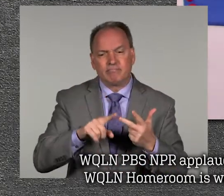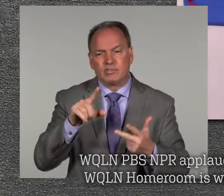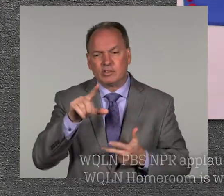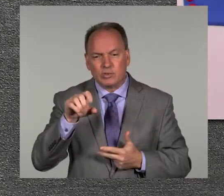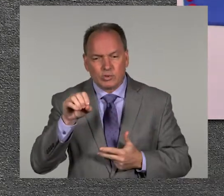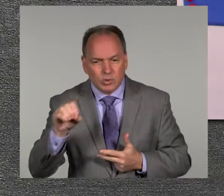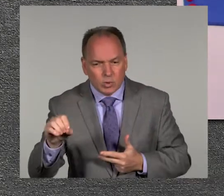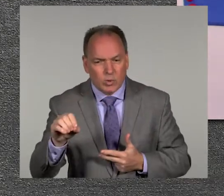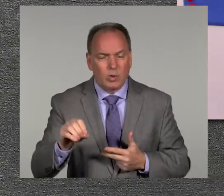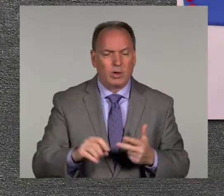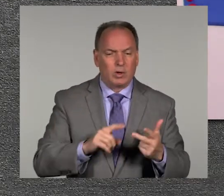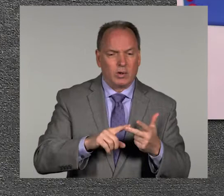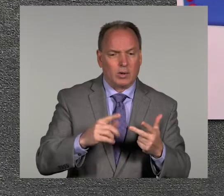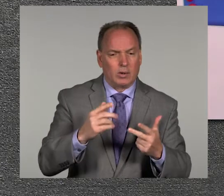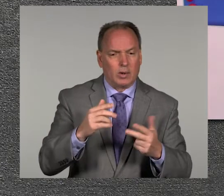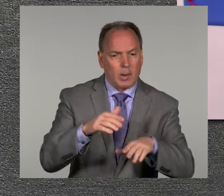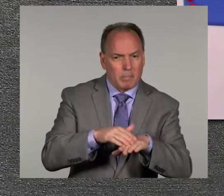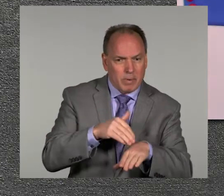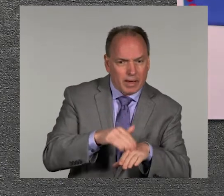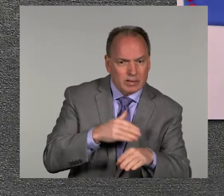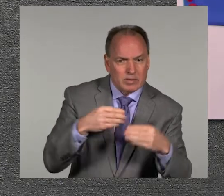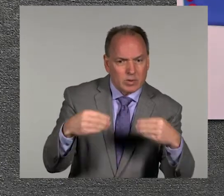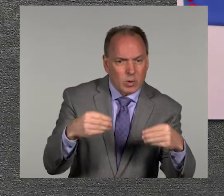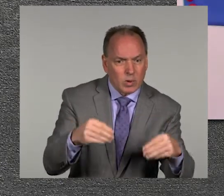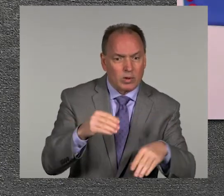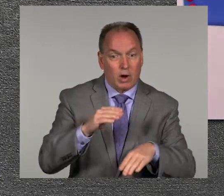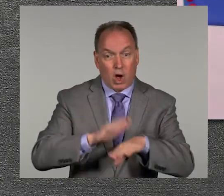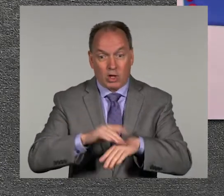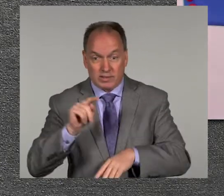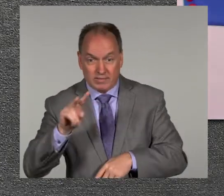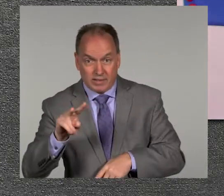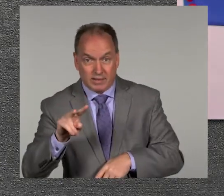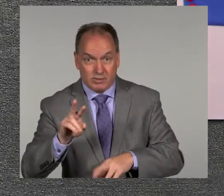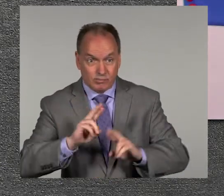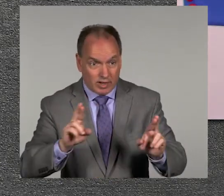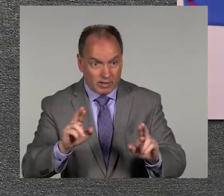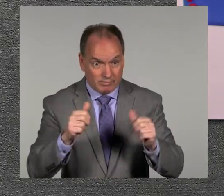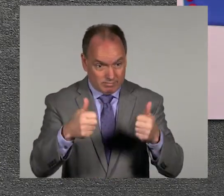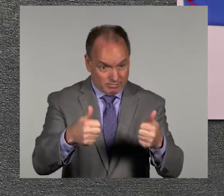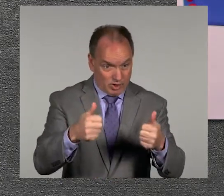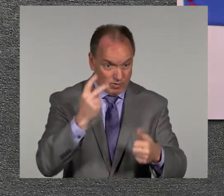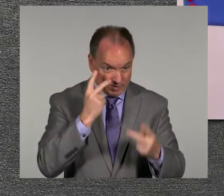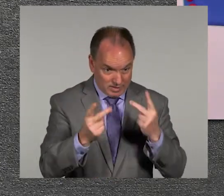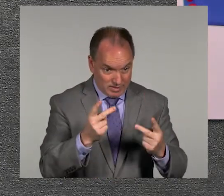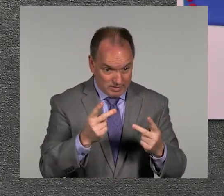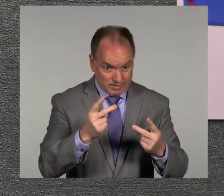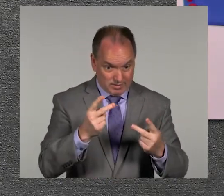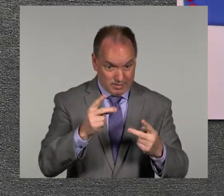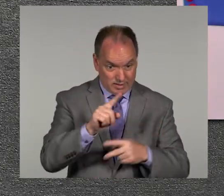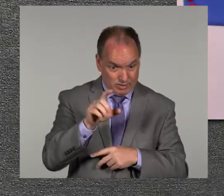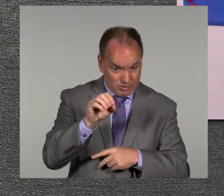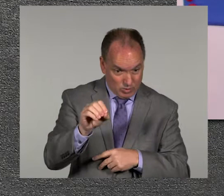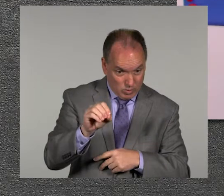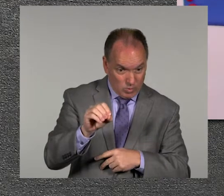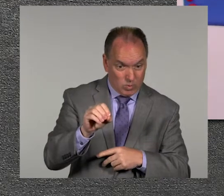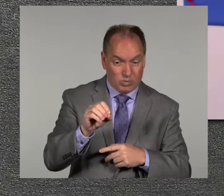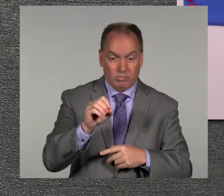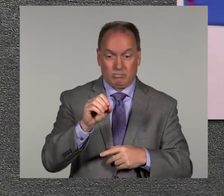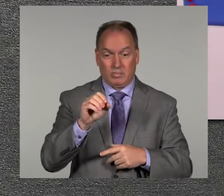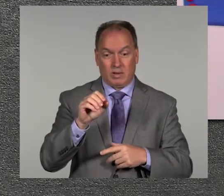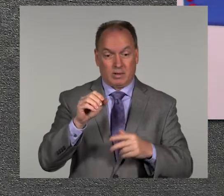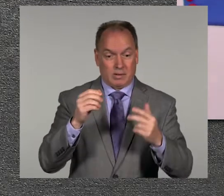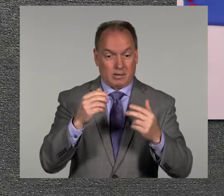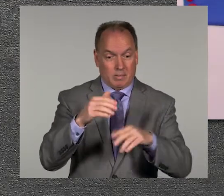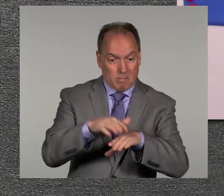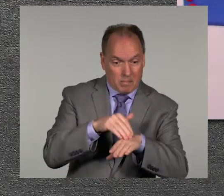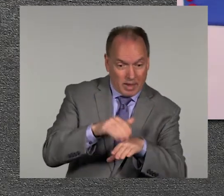or a pet store or maybe even on TV, right? I want you to give me a thumbs up if you've ever seen a bunny at a zoo, at a pet